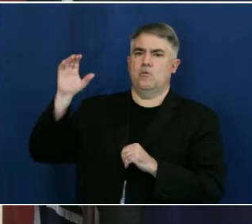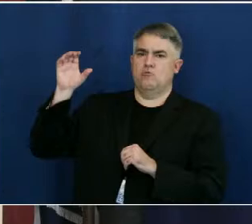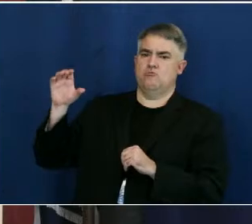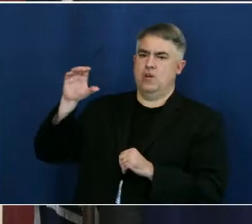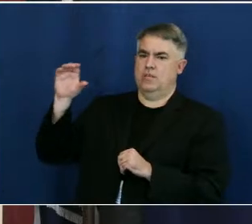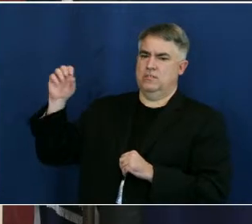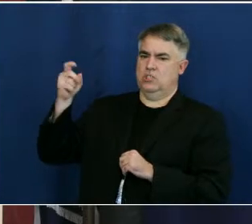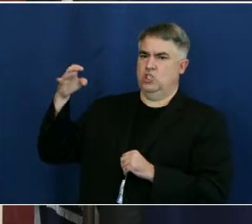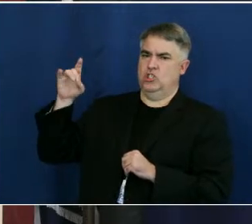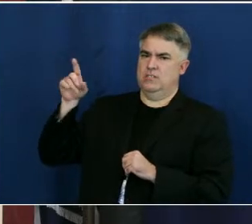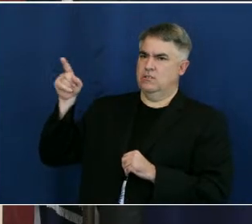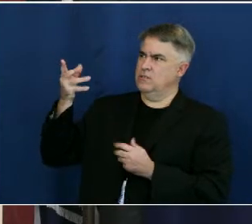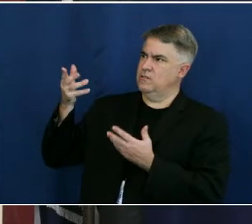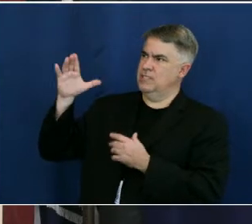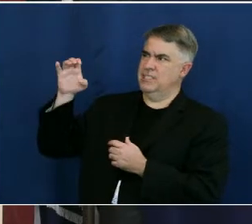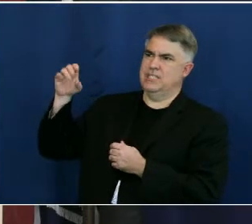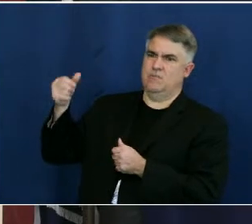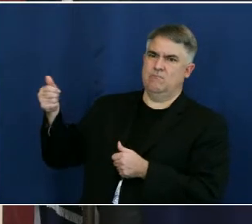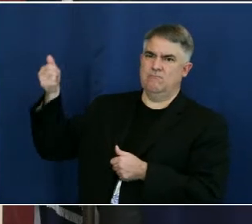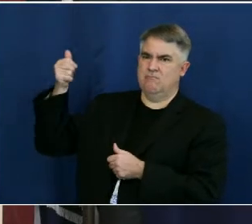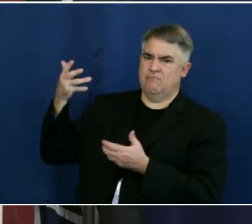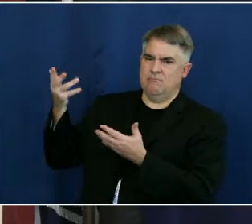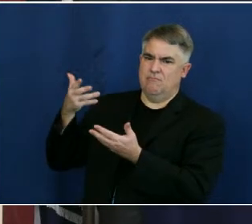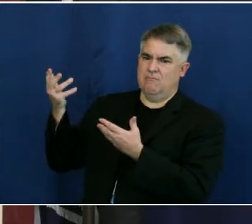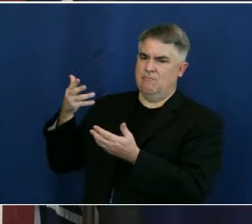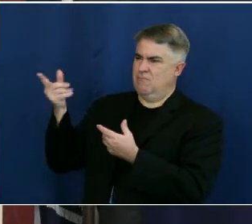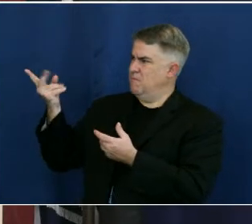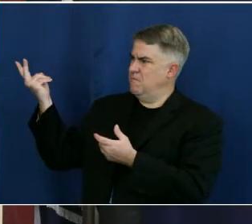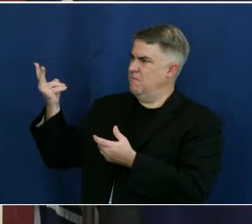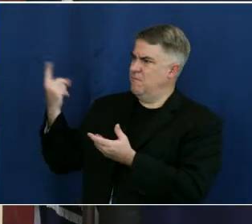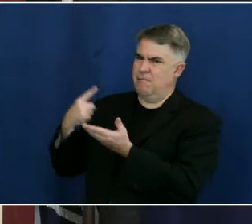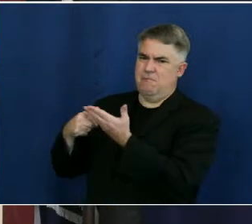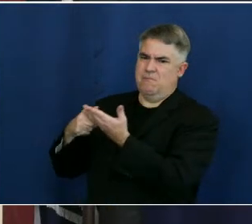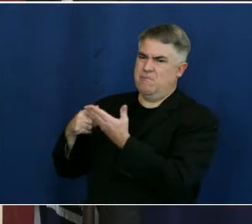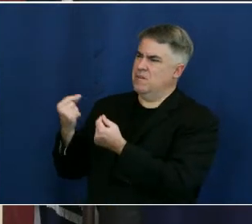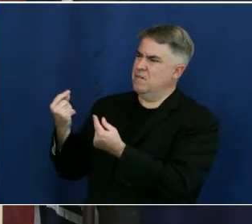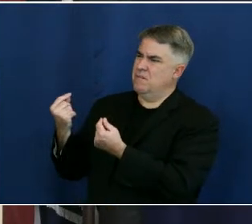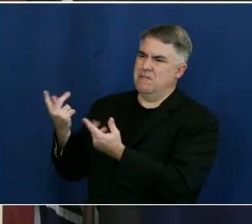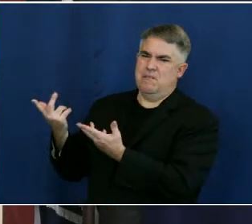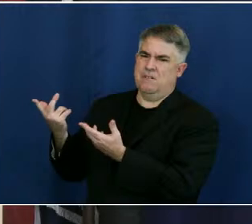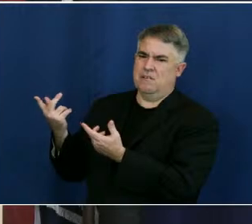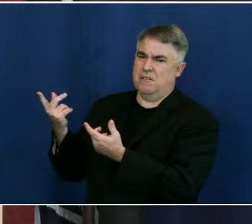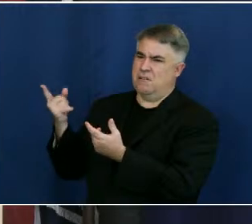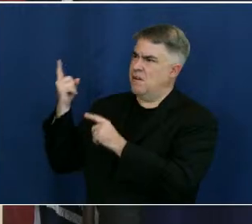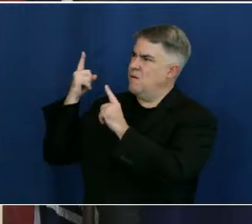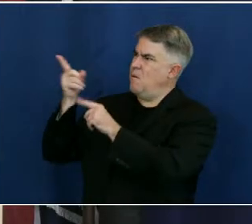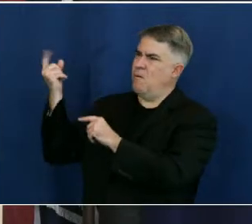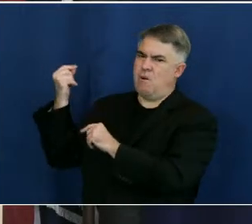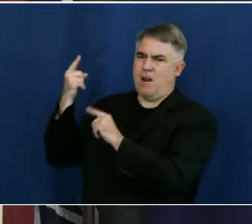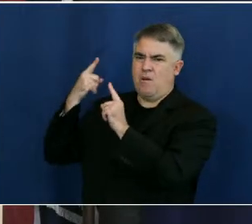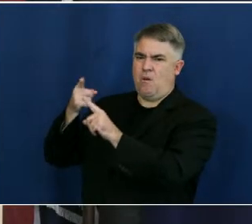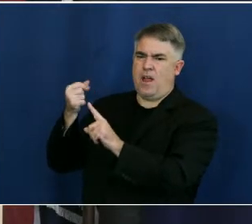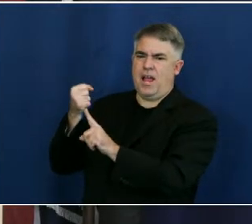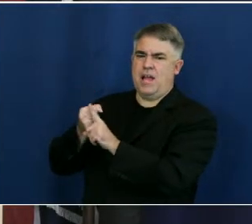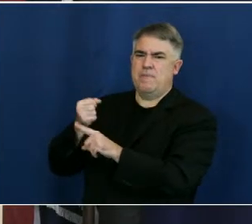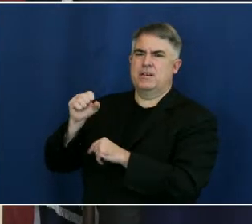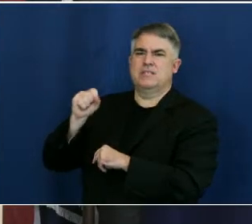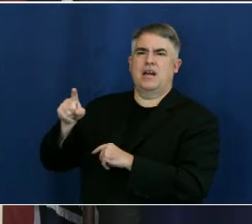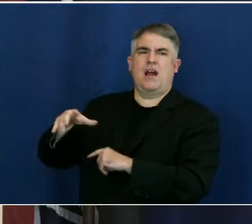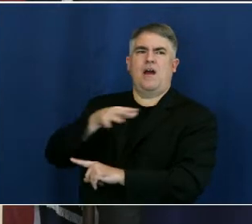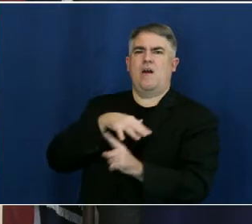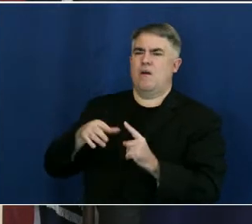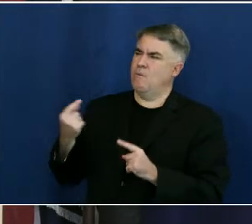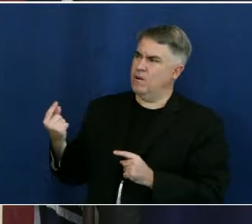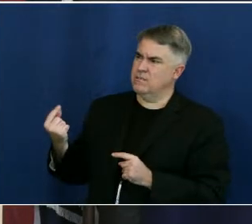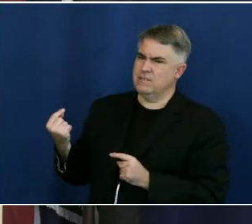that conversation and how and what they are doing will impact San Diego County? Yeah, we had a very